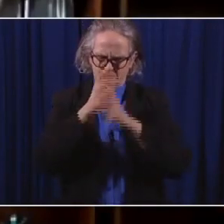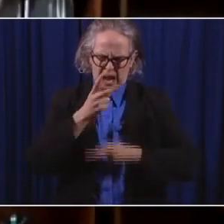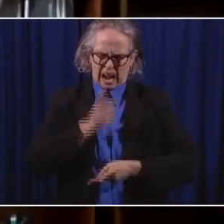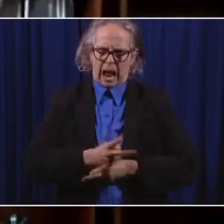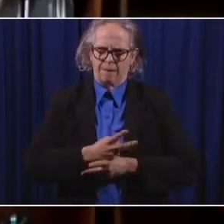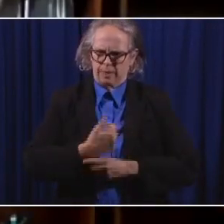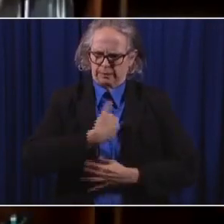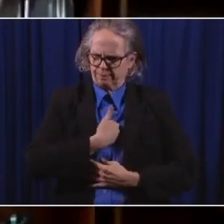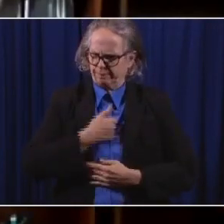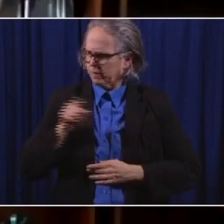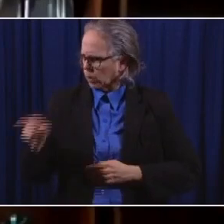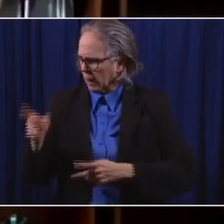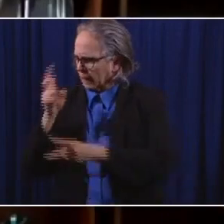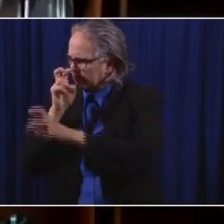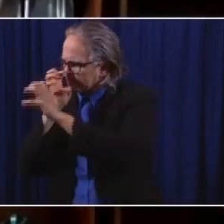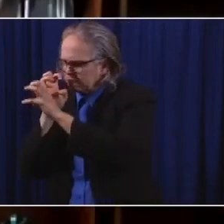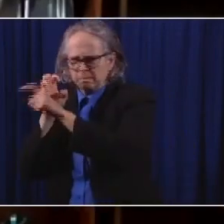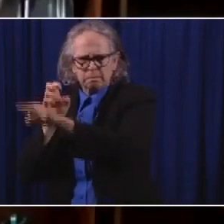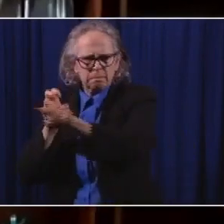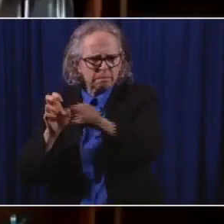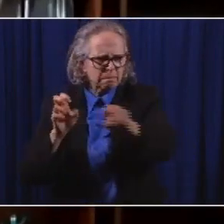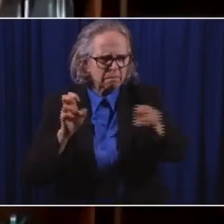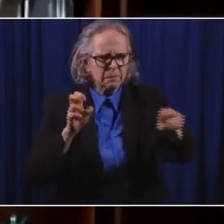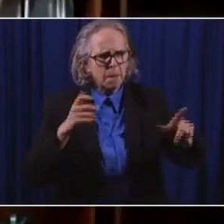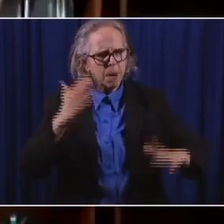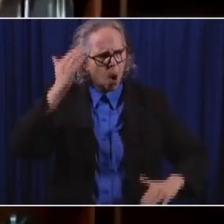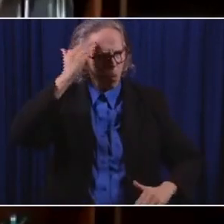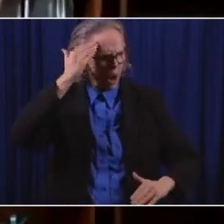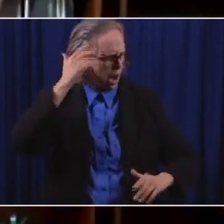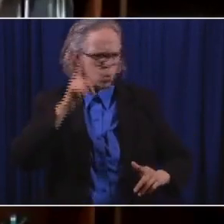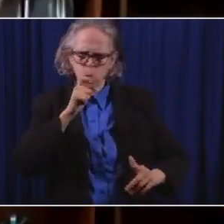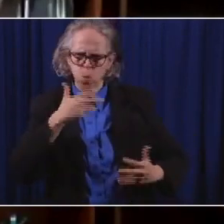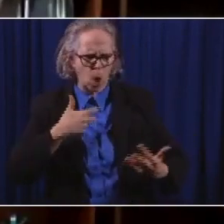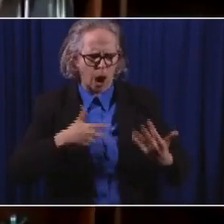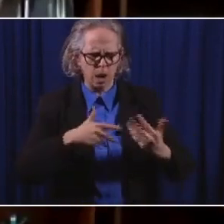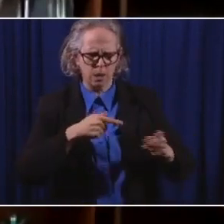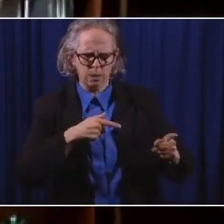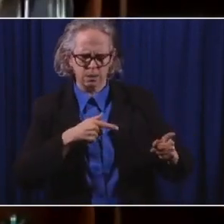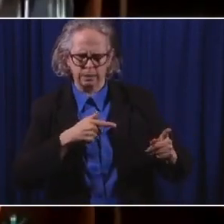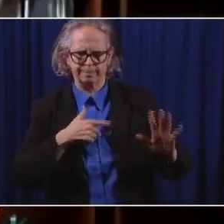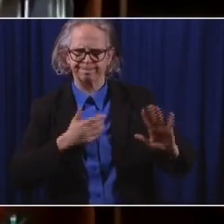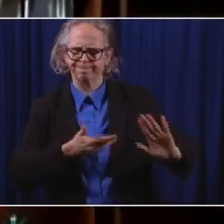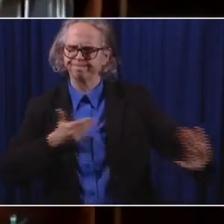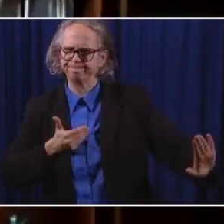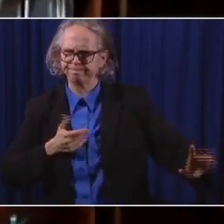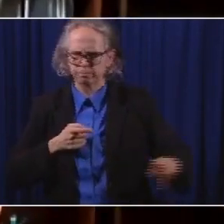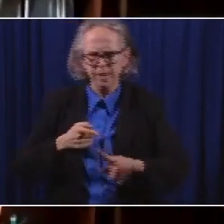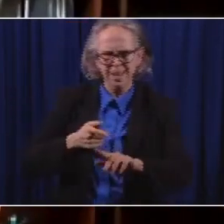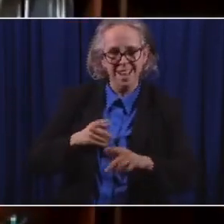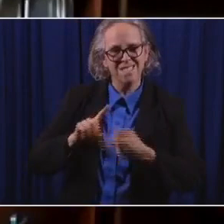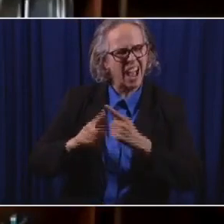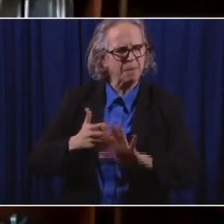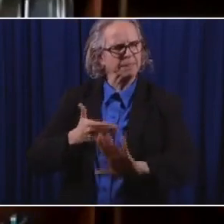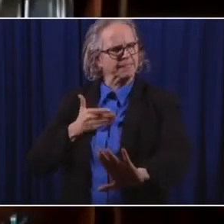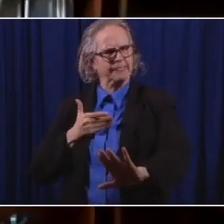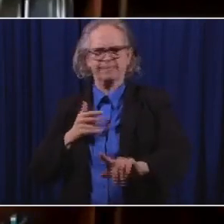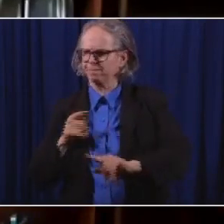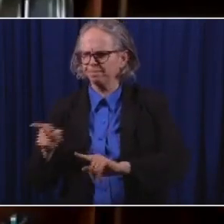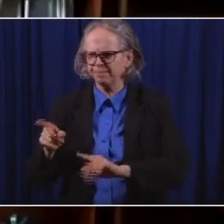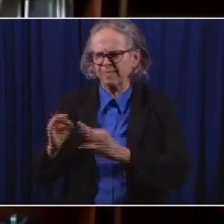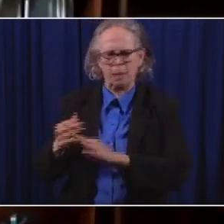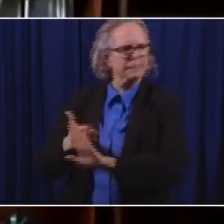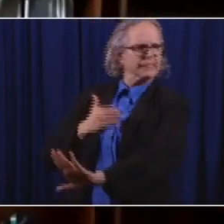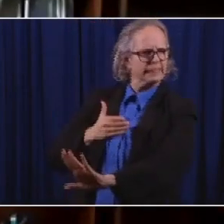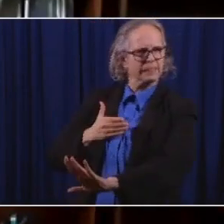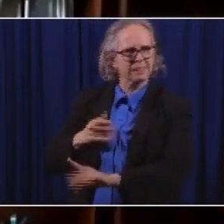live with, and we realize that anybody else who comes into it, we just need to treat them like even a stranger. Keep